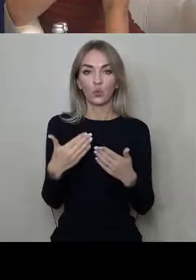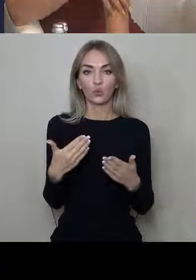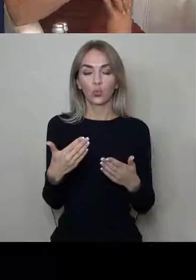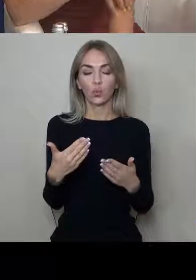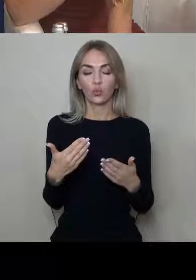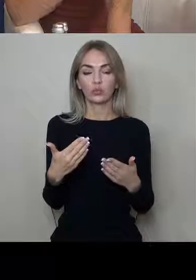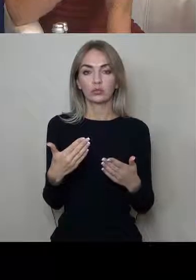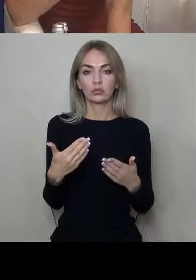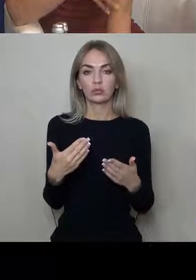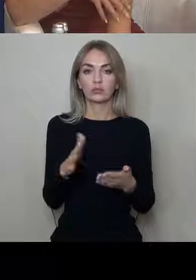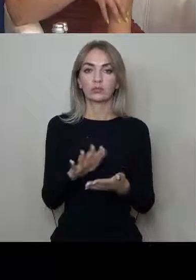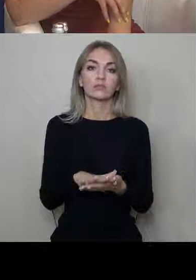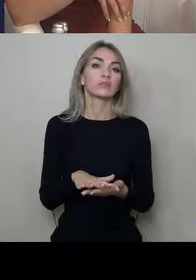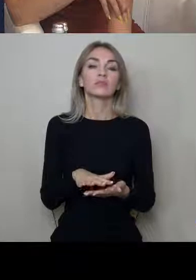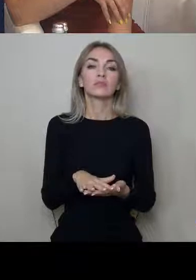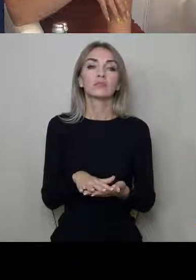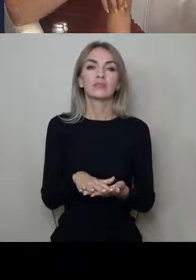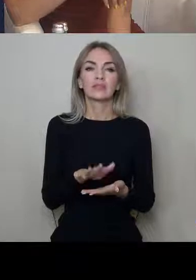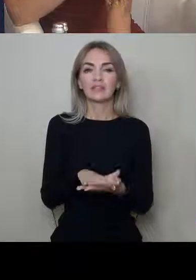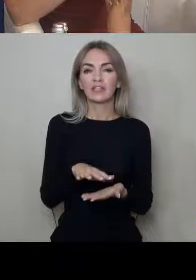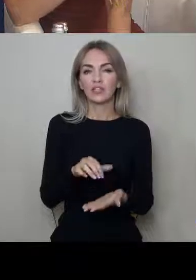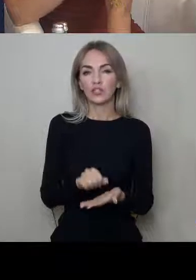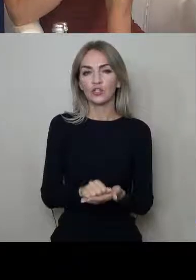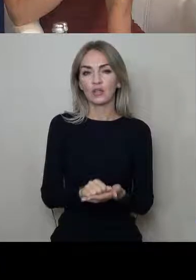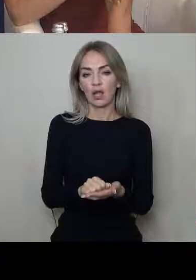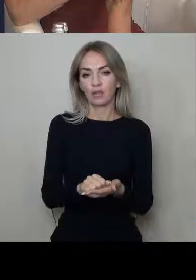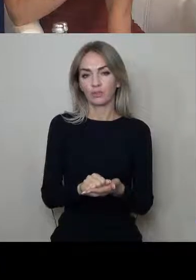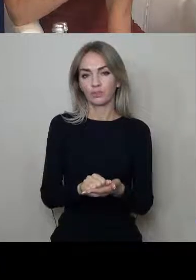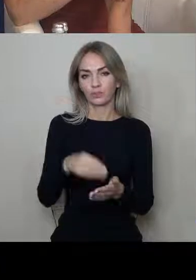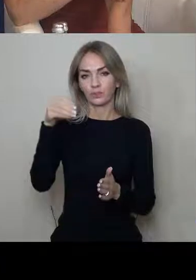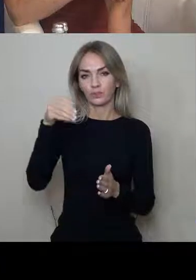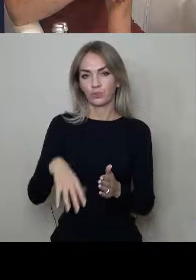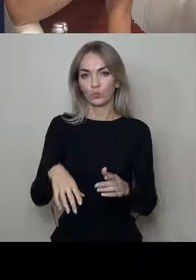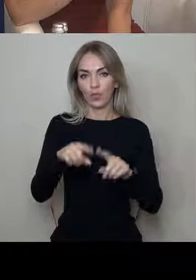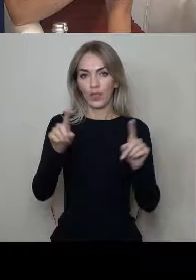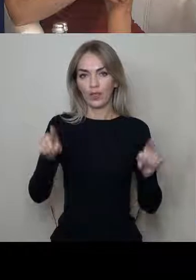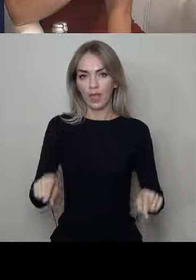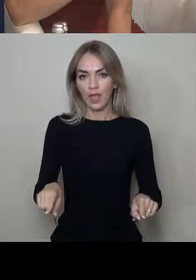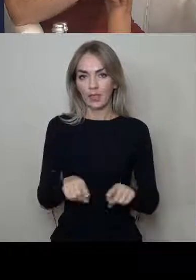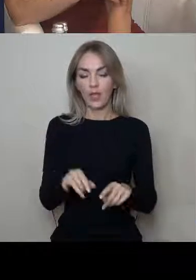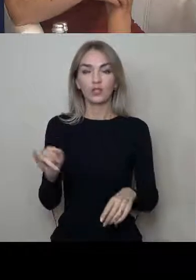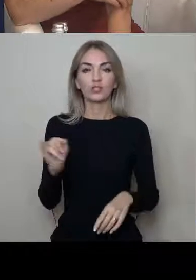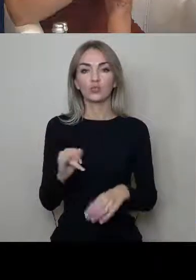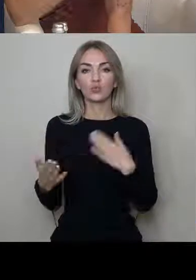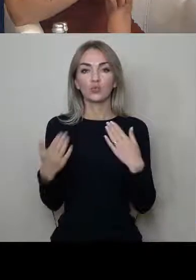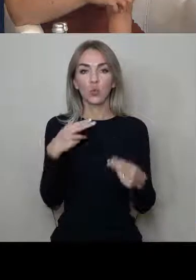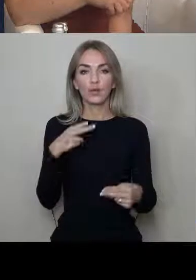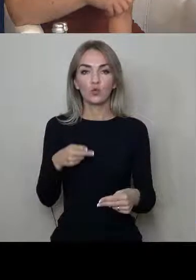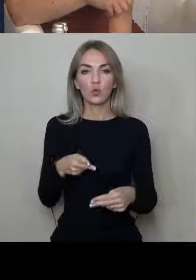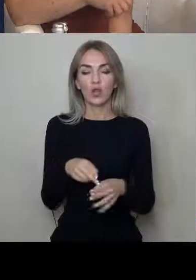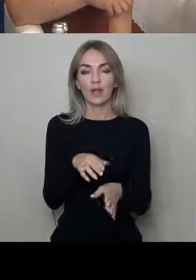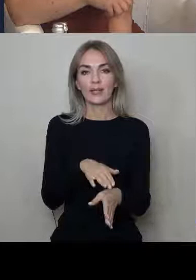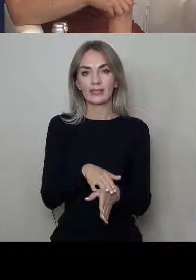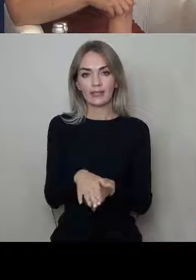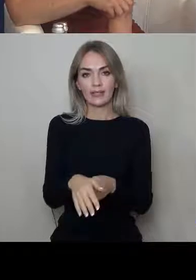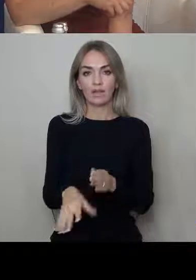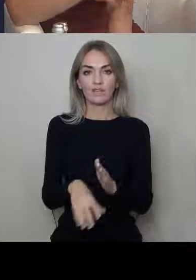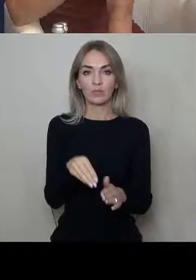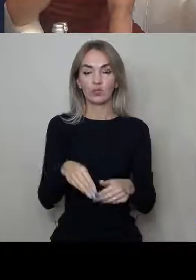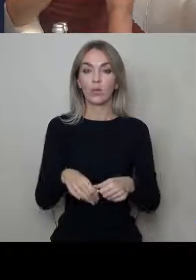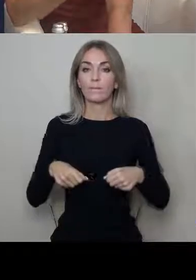disclosure of the voting results by the voters, destroying, hiding the ballots,